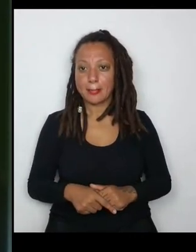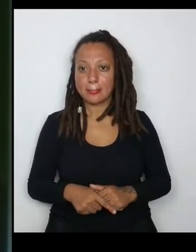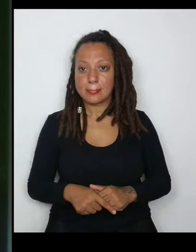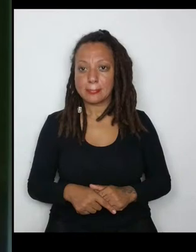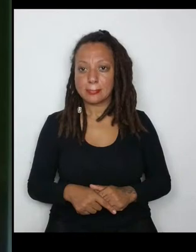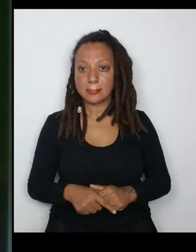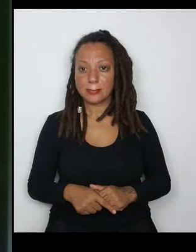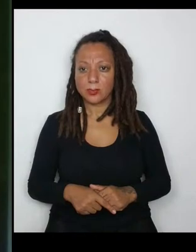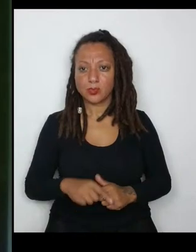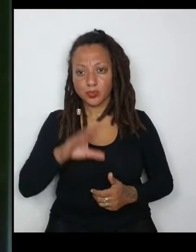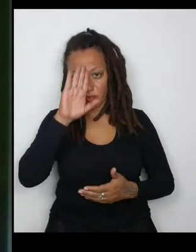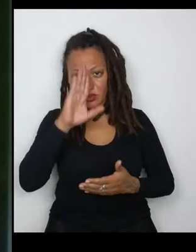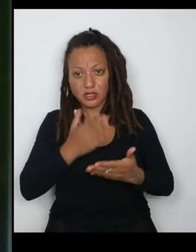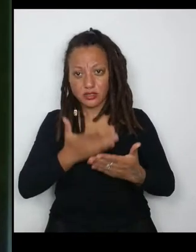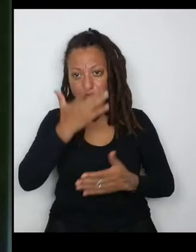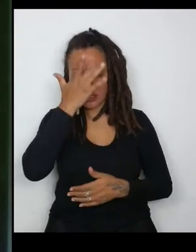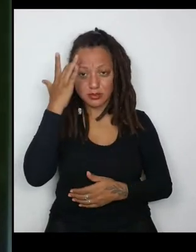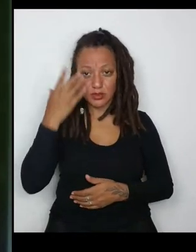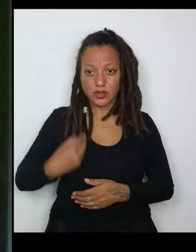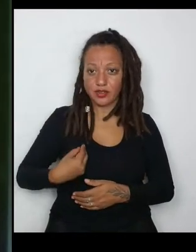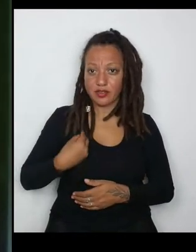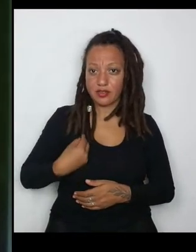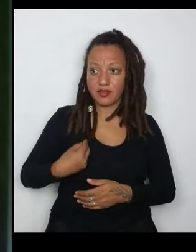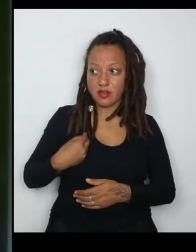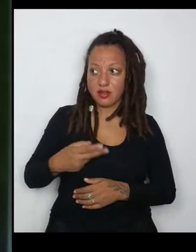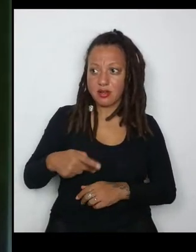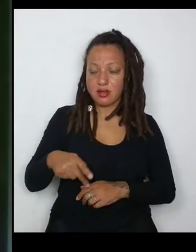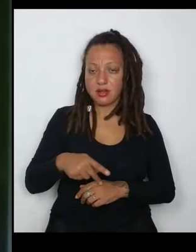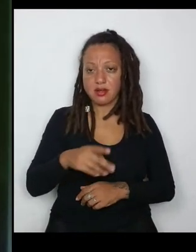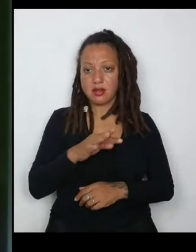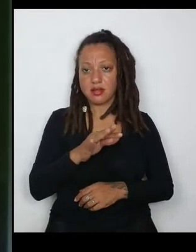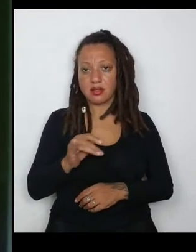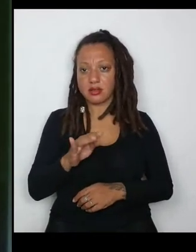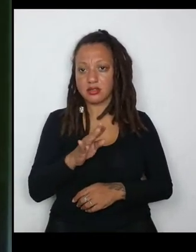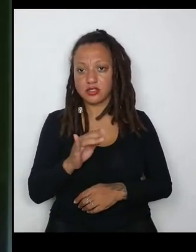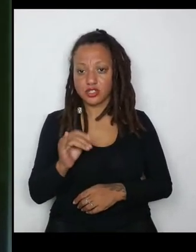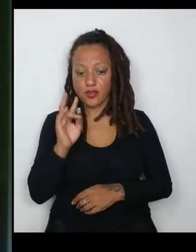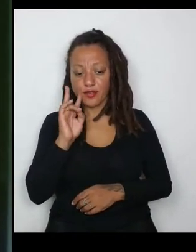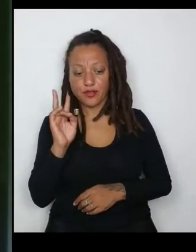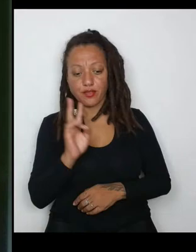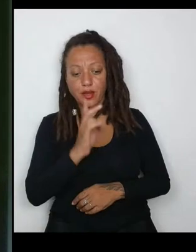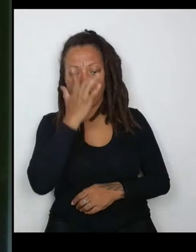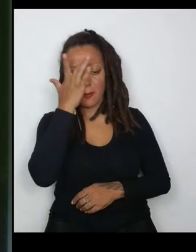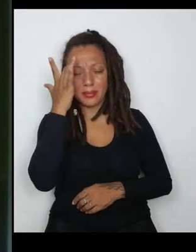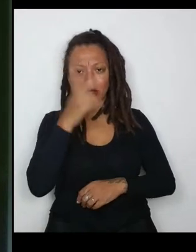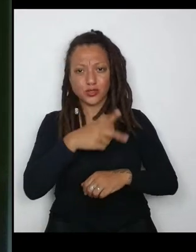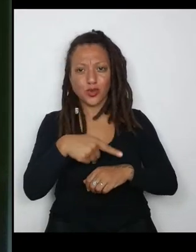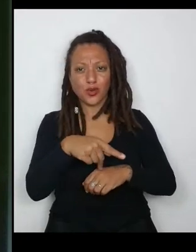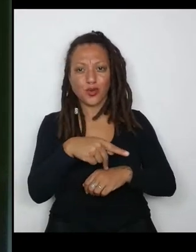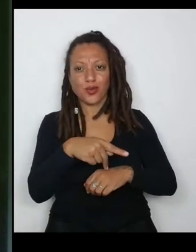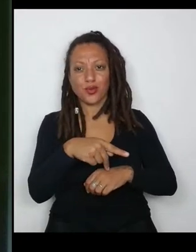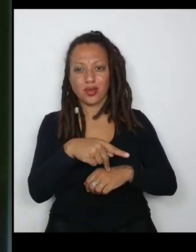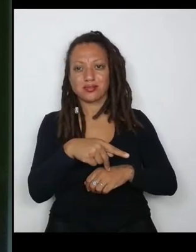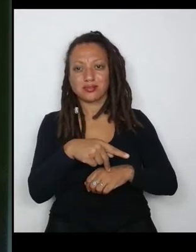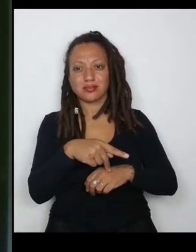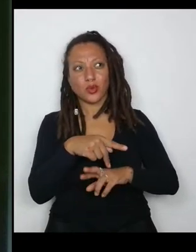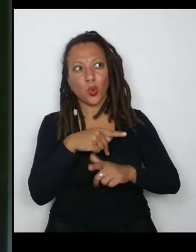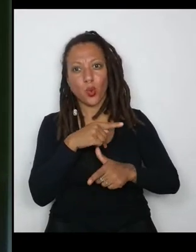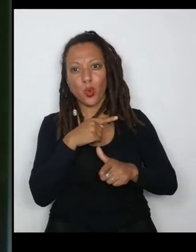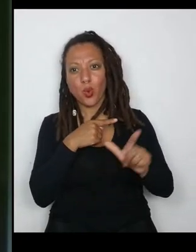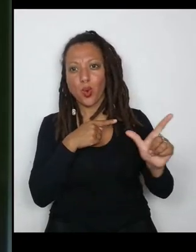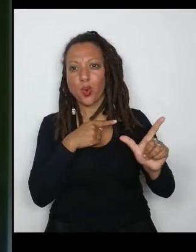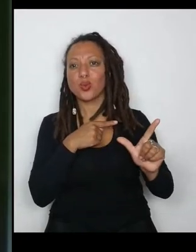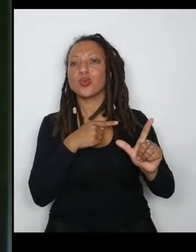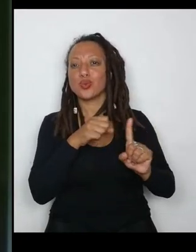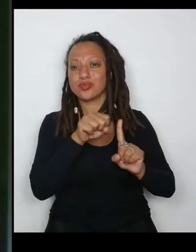at somebody from the 19th century who was a complicated person um can come to sort